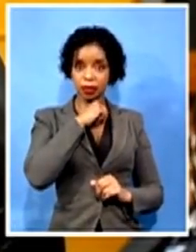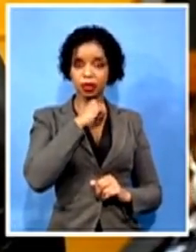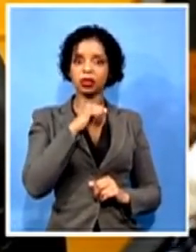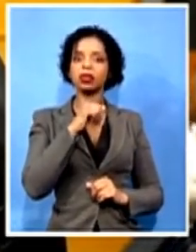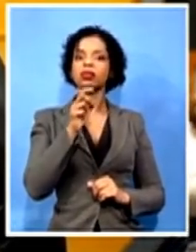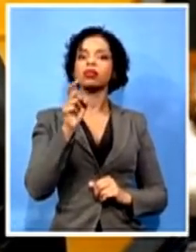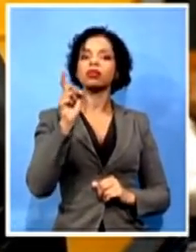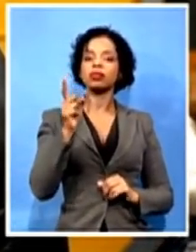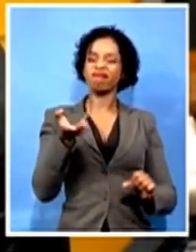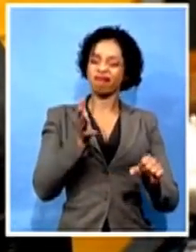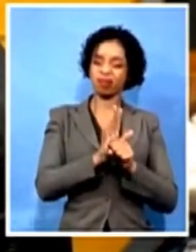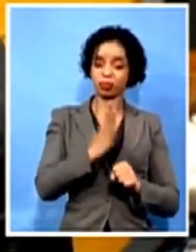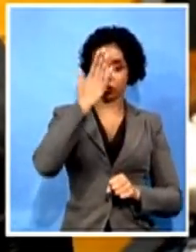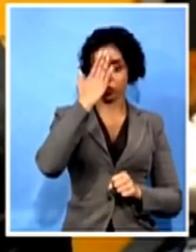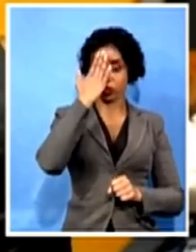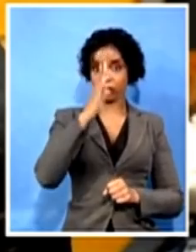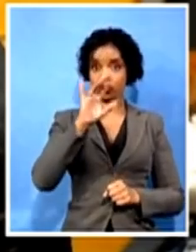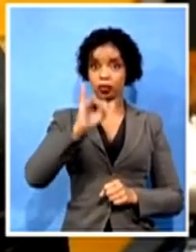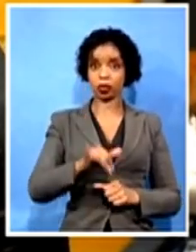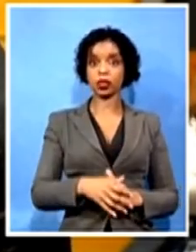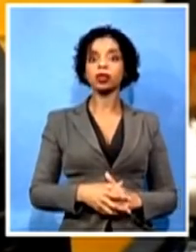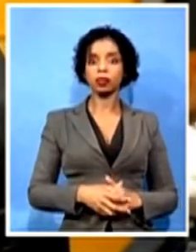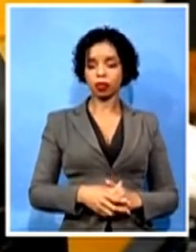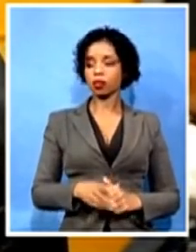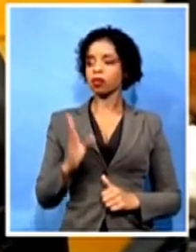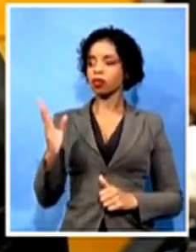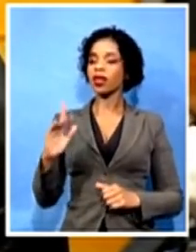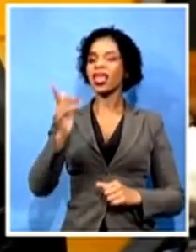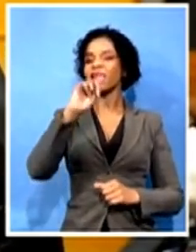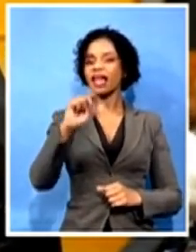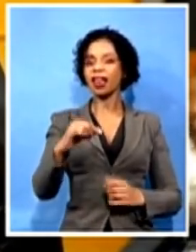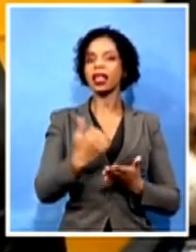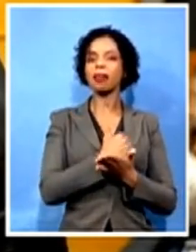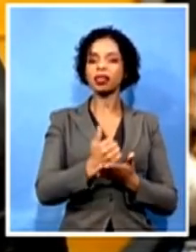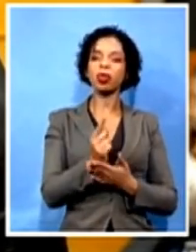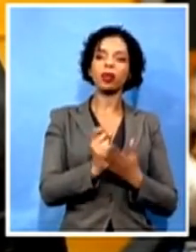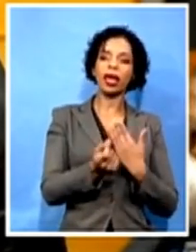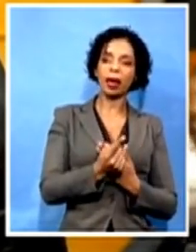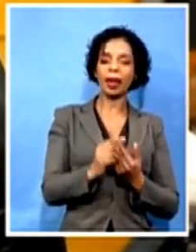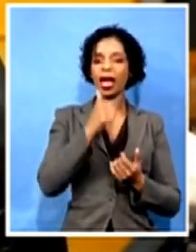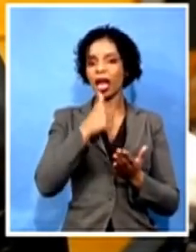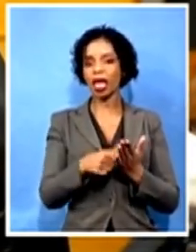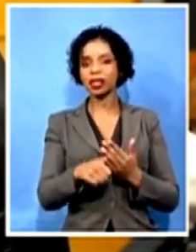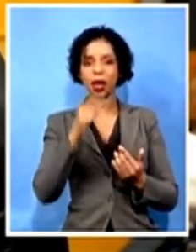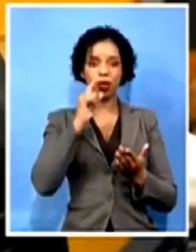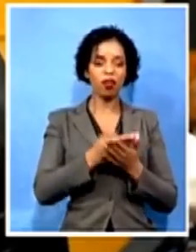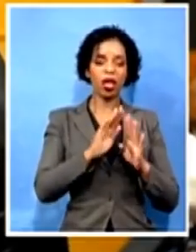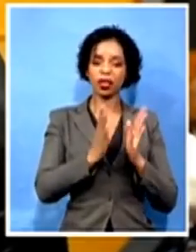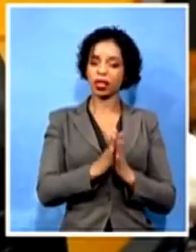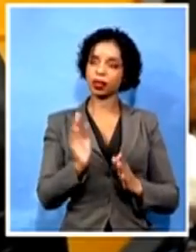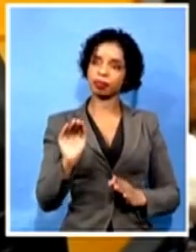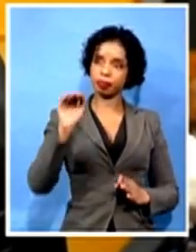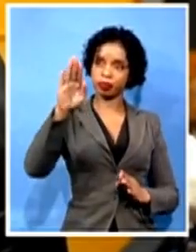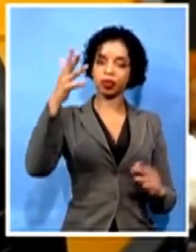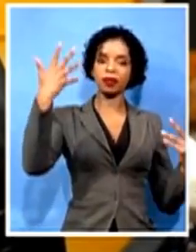position with the Italian passport? And we sent him the letters and sent him the proof that the Italian consulate had been notified, so he was fully aware